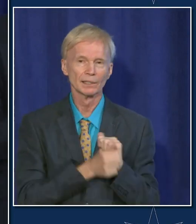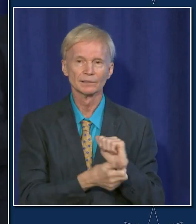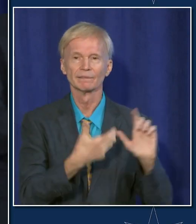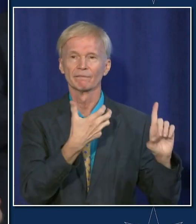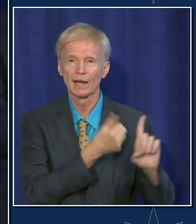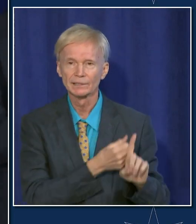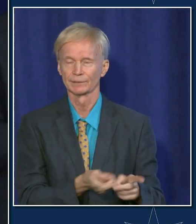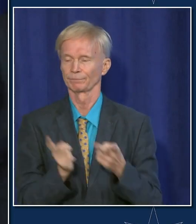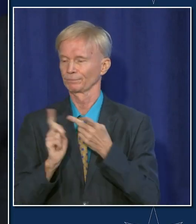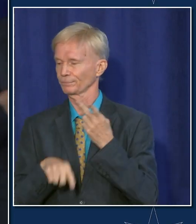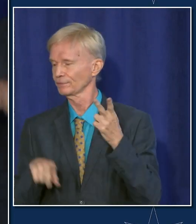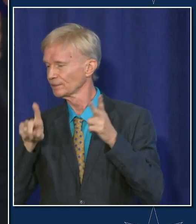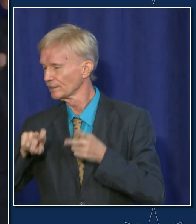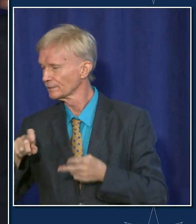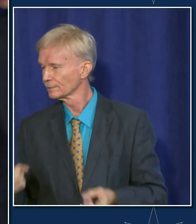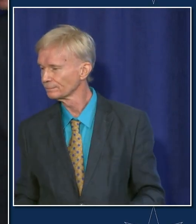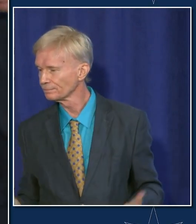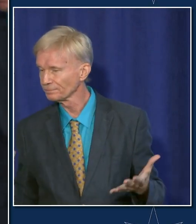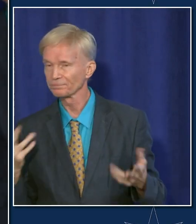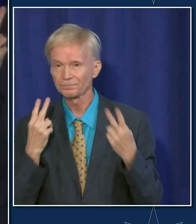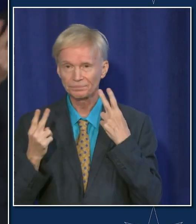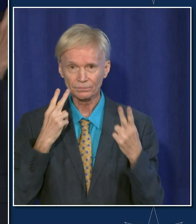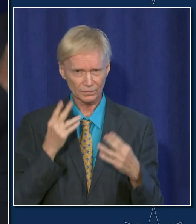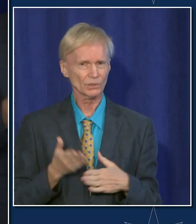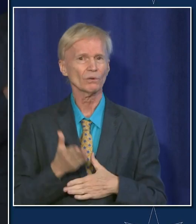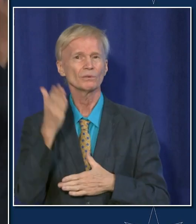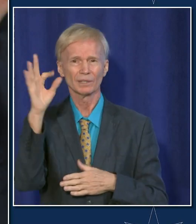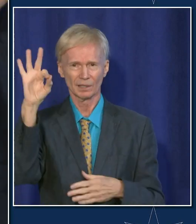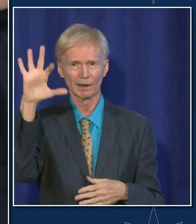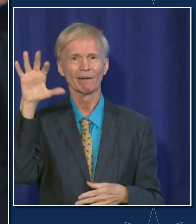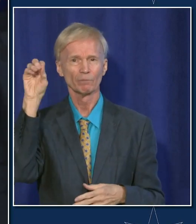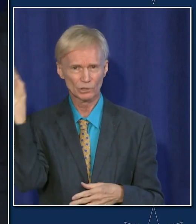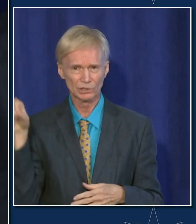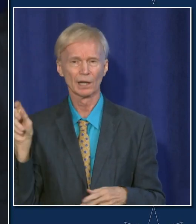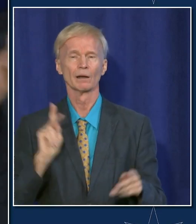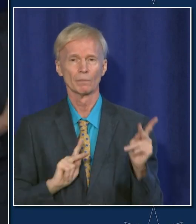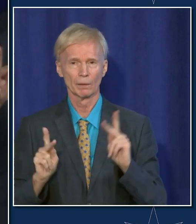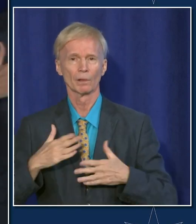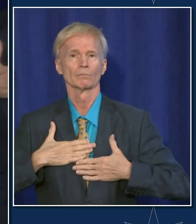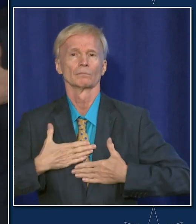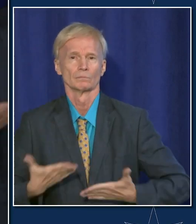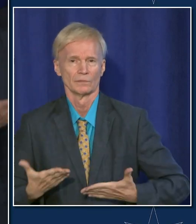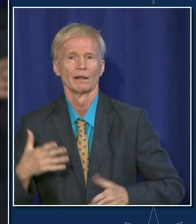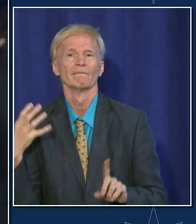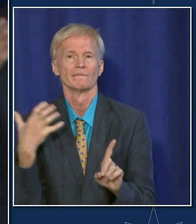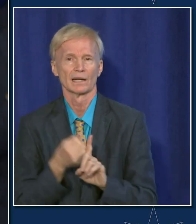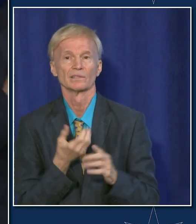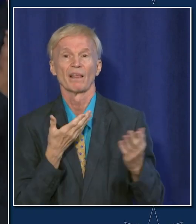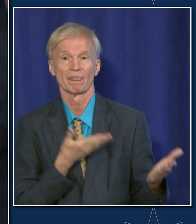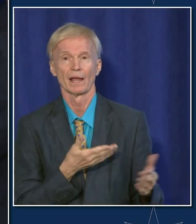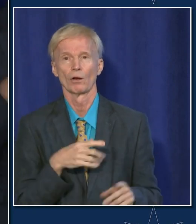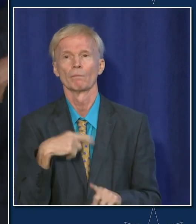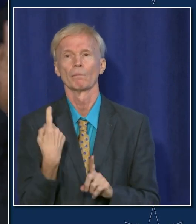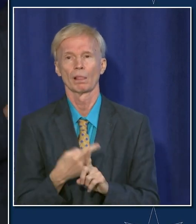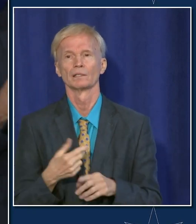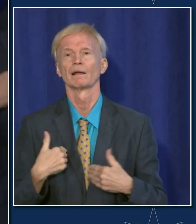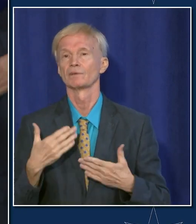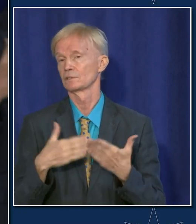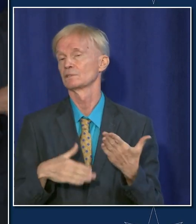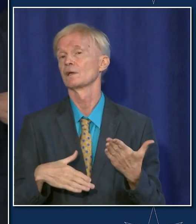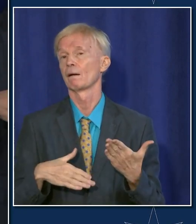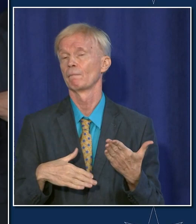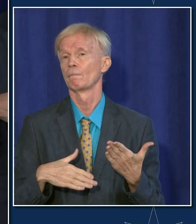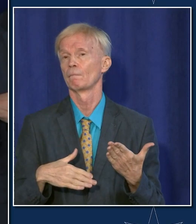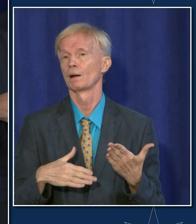vaccinated, seeing what's happening with testing, and we were seeing well over 95% vaccinated at that setting. And then there have been some of these events that have